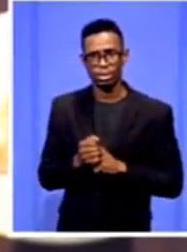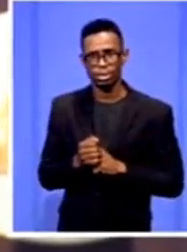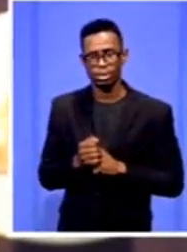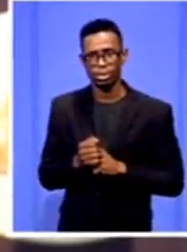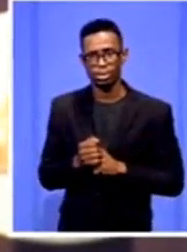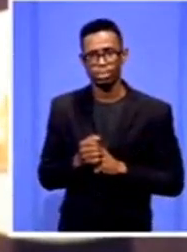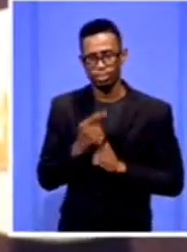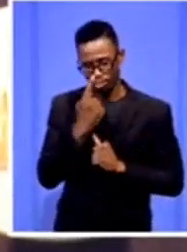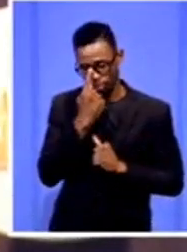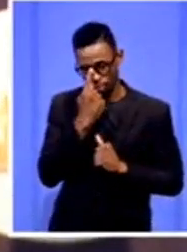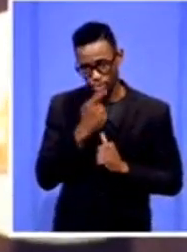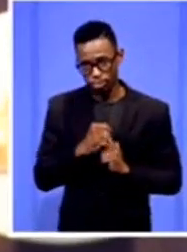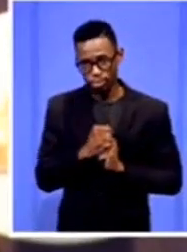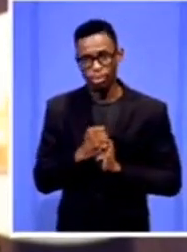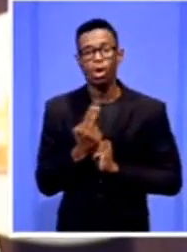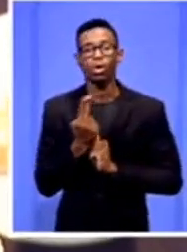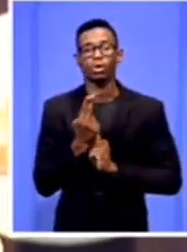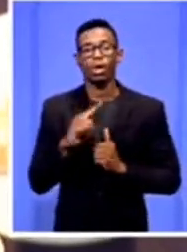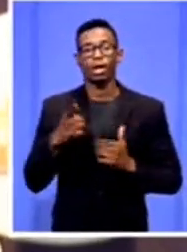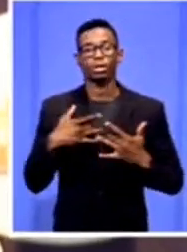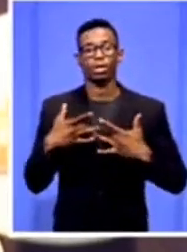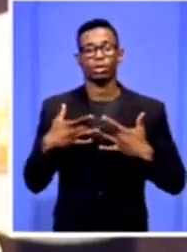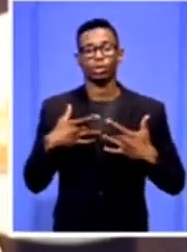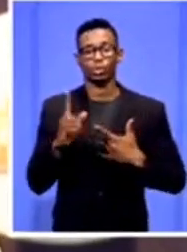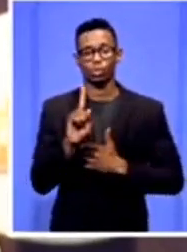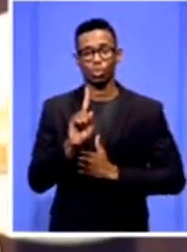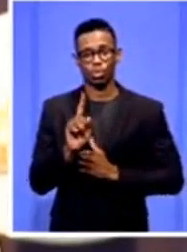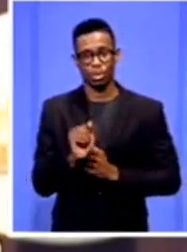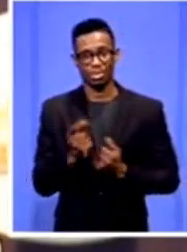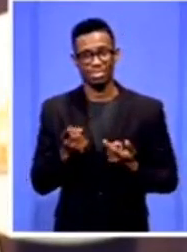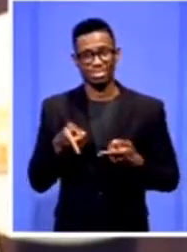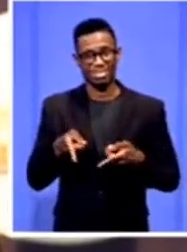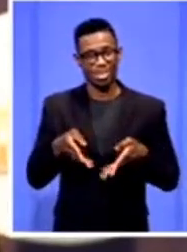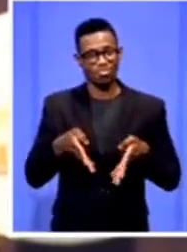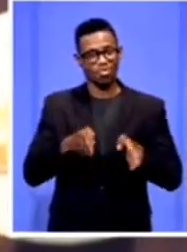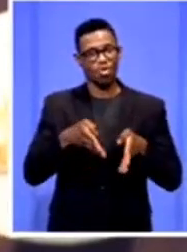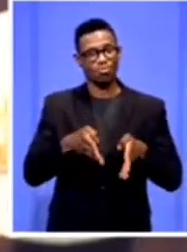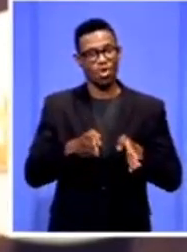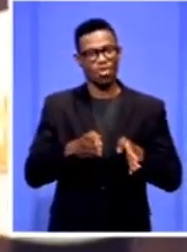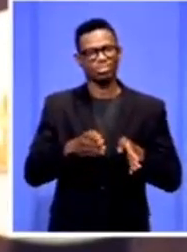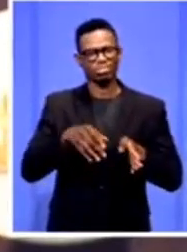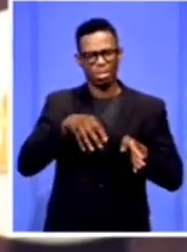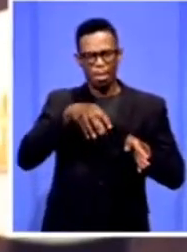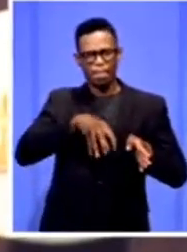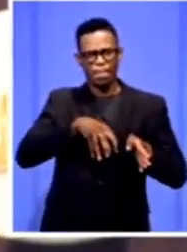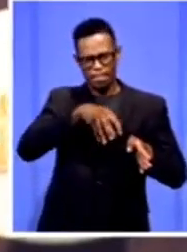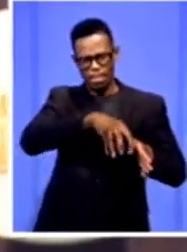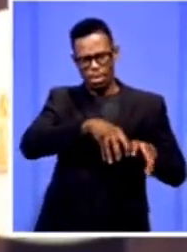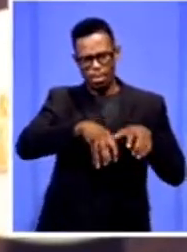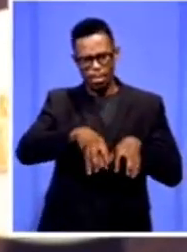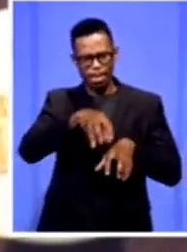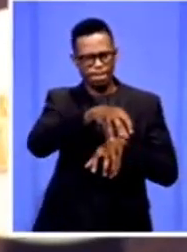ya ditsela tsa Free State tse sentle, di-potholes le ditsela ka kakaretso tse